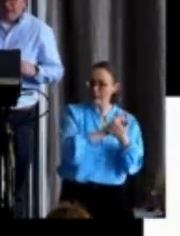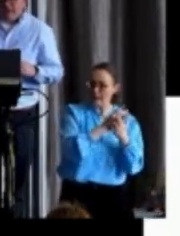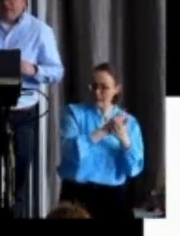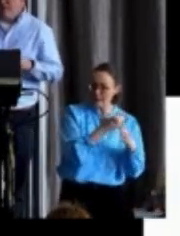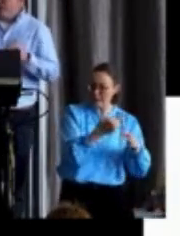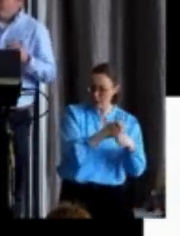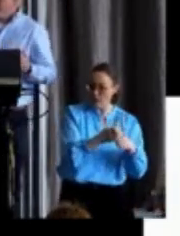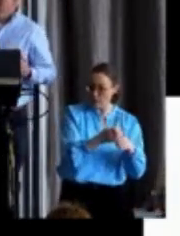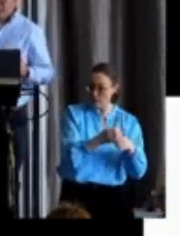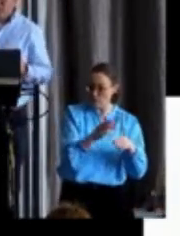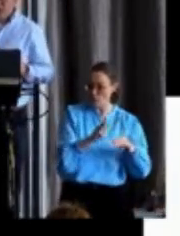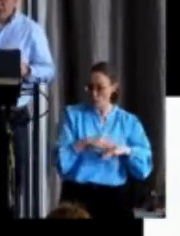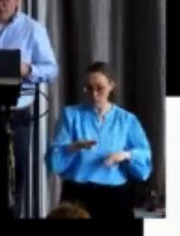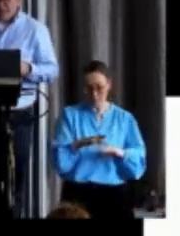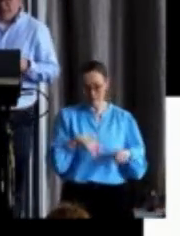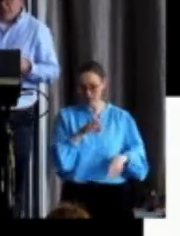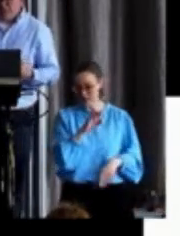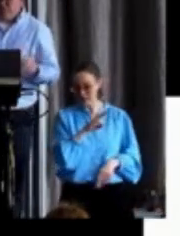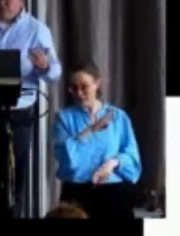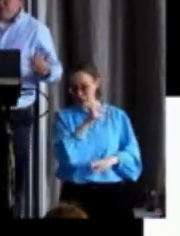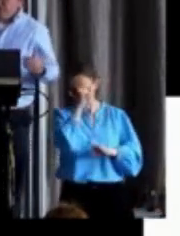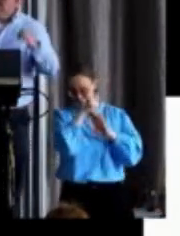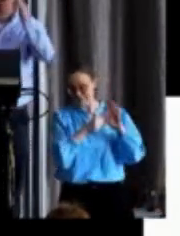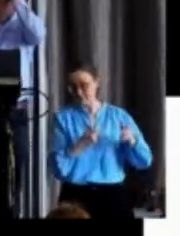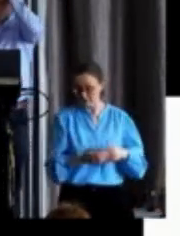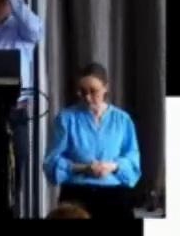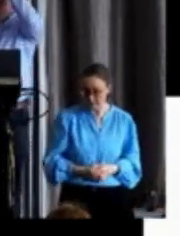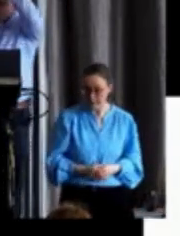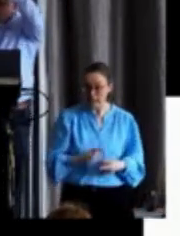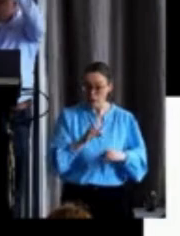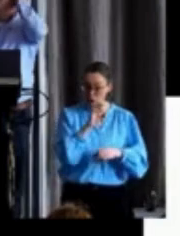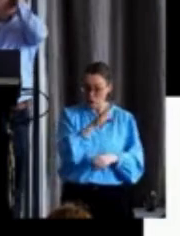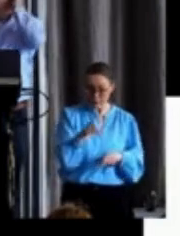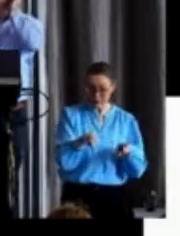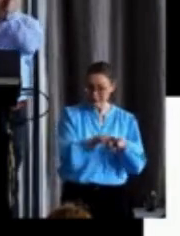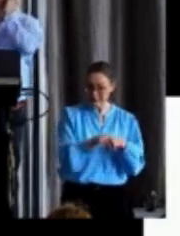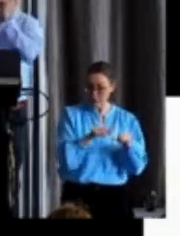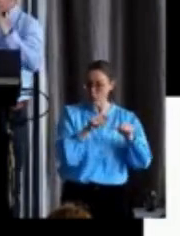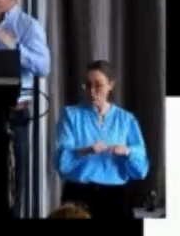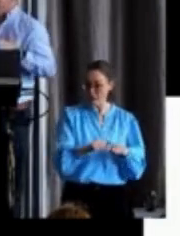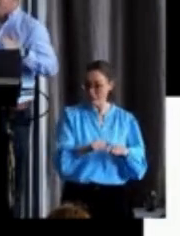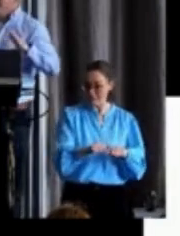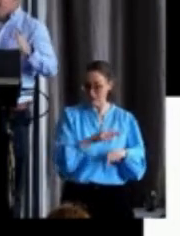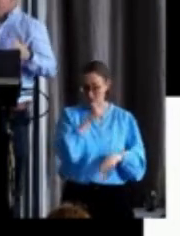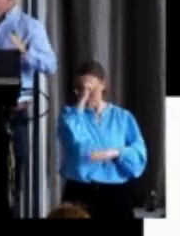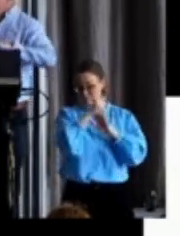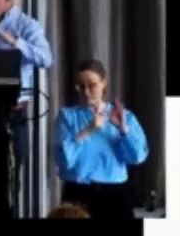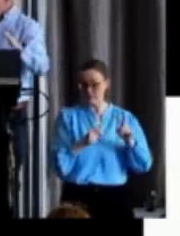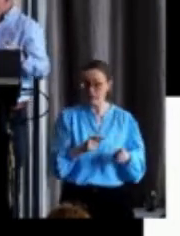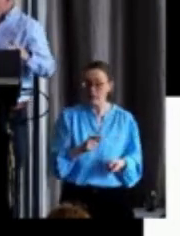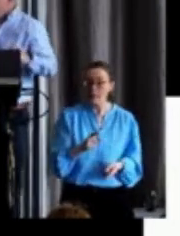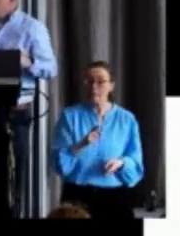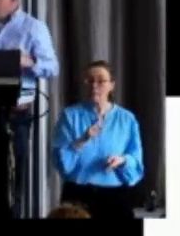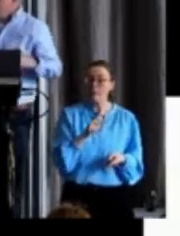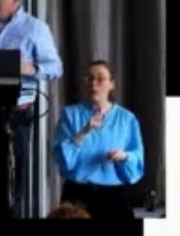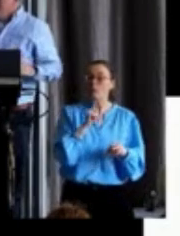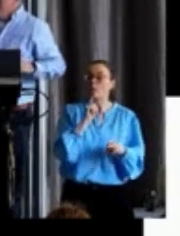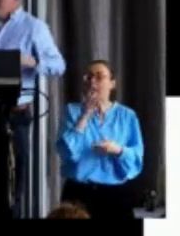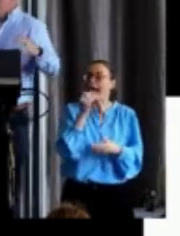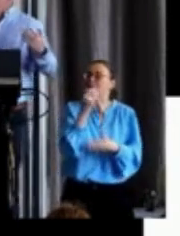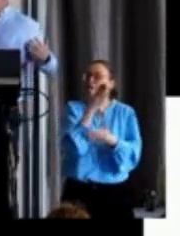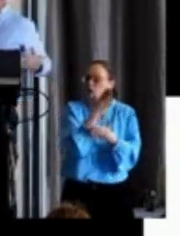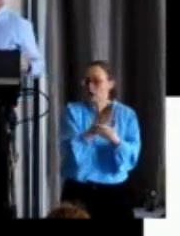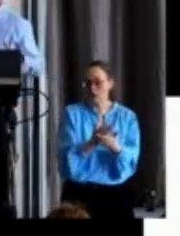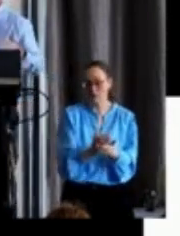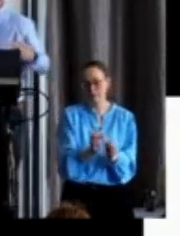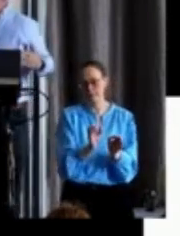epilepsy care, according to people with epilepsy and GPs interviewed. And I guess that is really, we have notable exceptions.